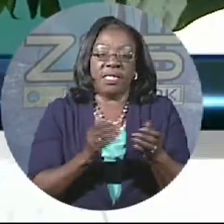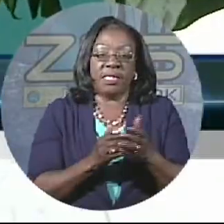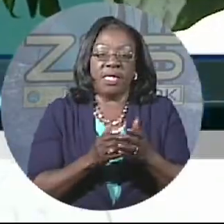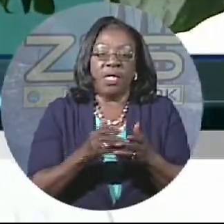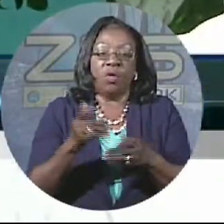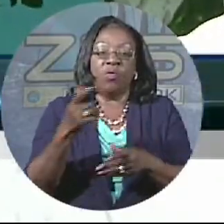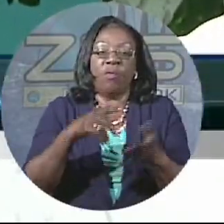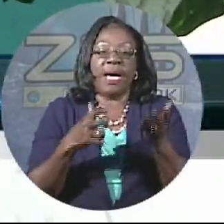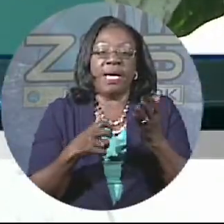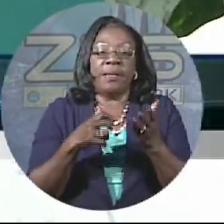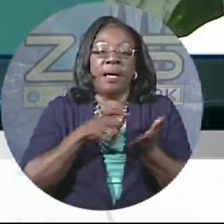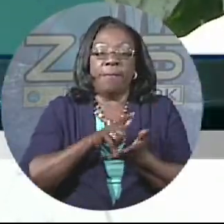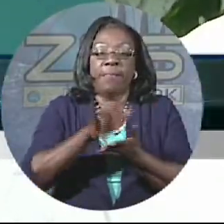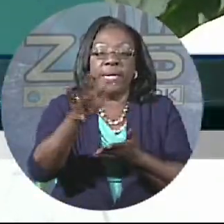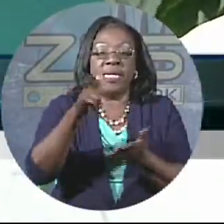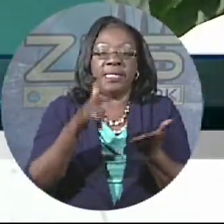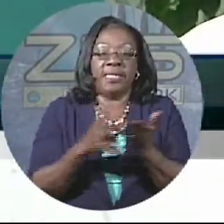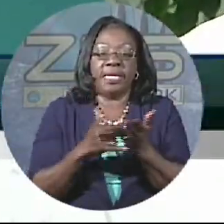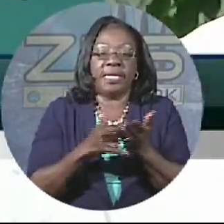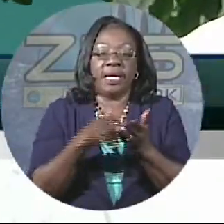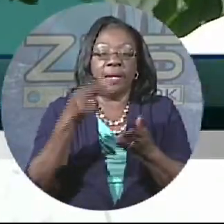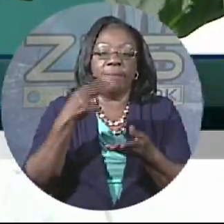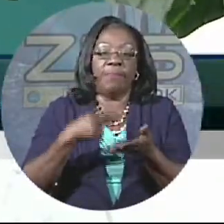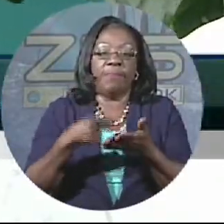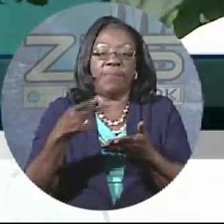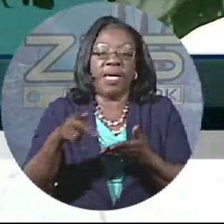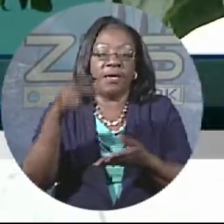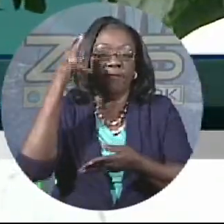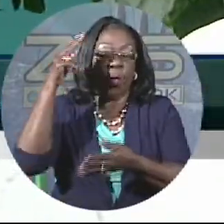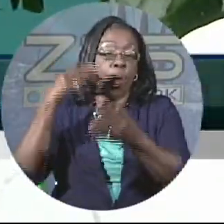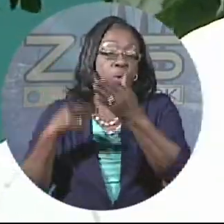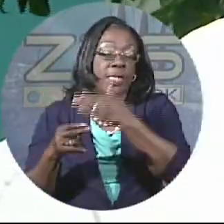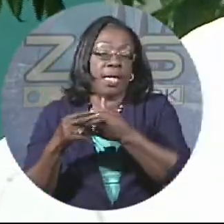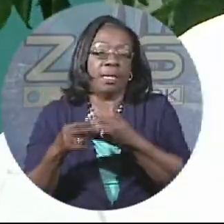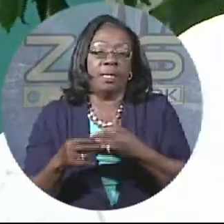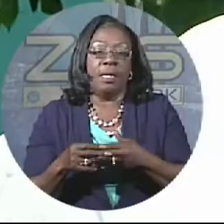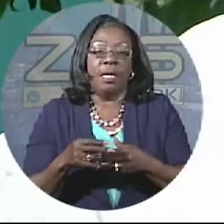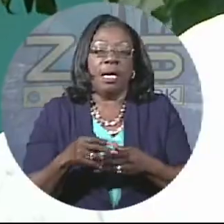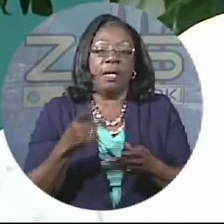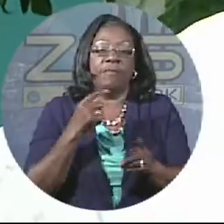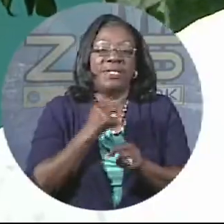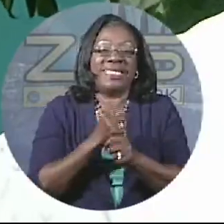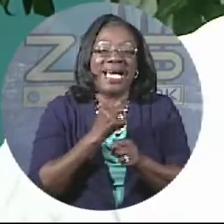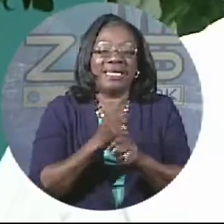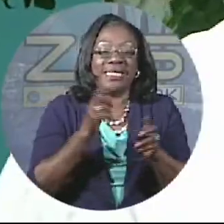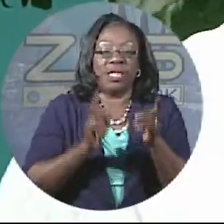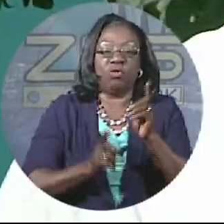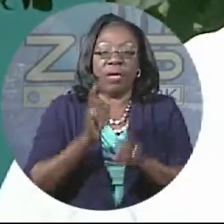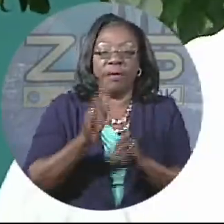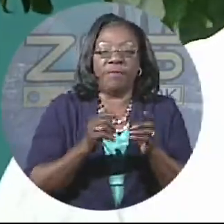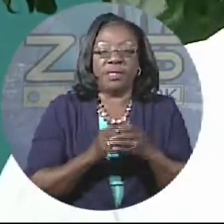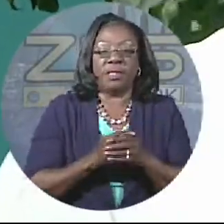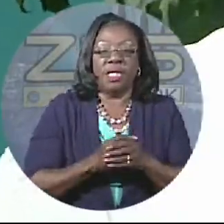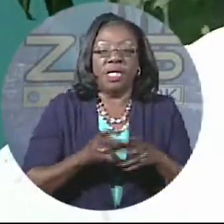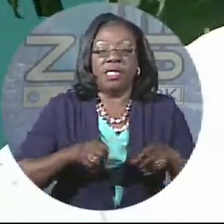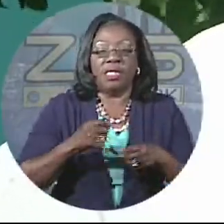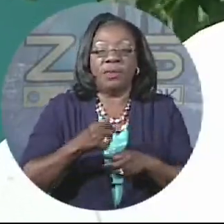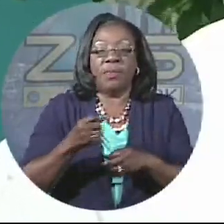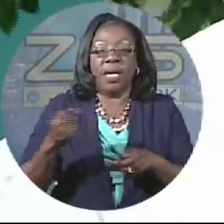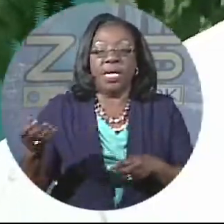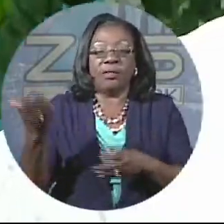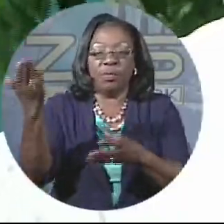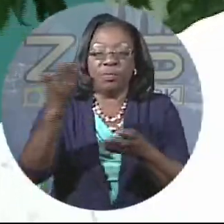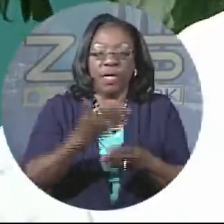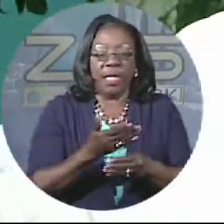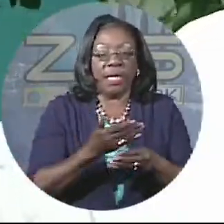rate, dealing with the hotels. You're talking about the taxi drivers who are already commissioned to pick up people from the airport. You're talking about suppliers who already bring in